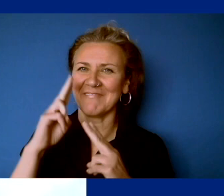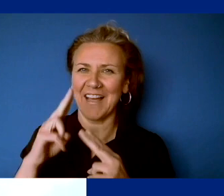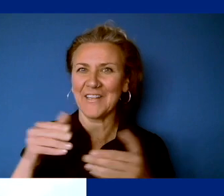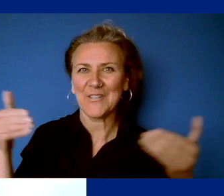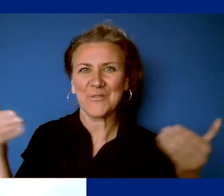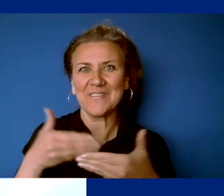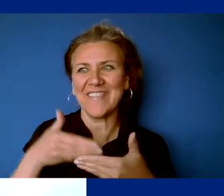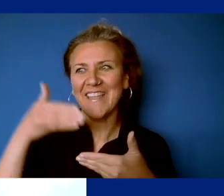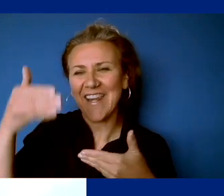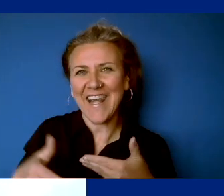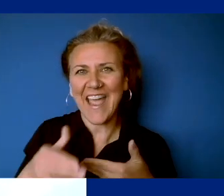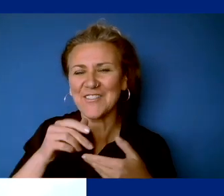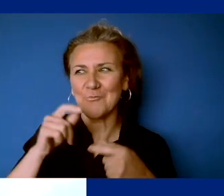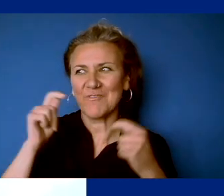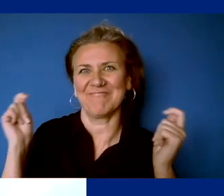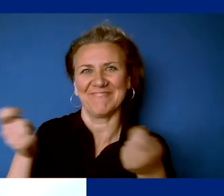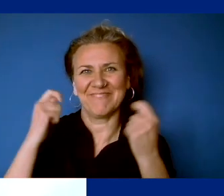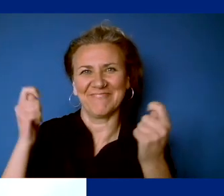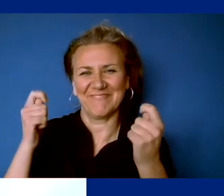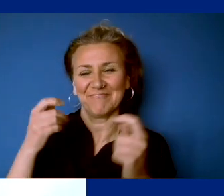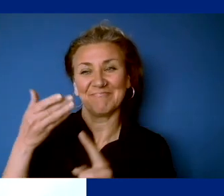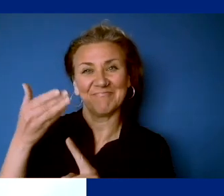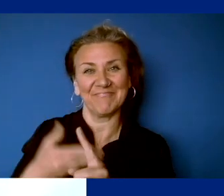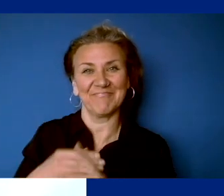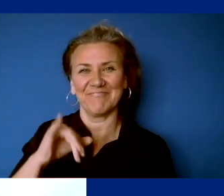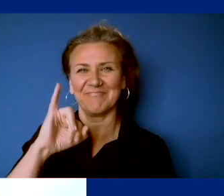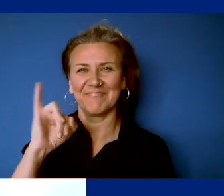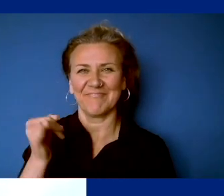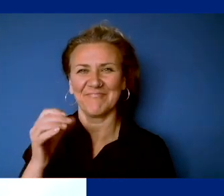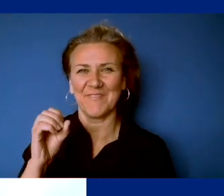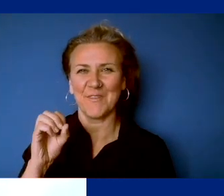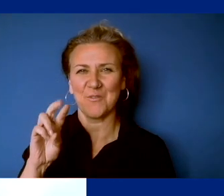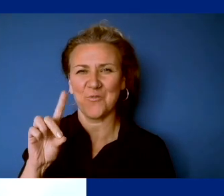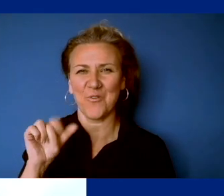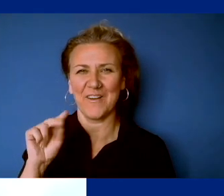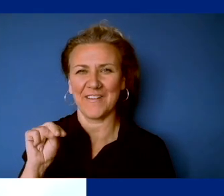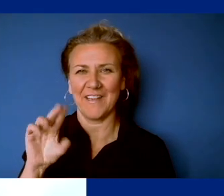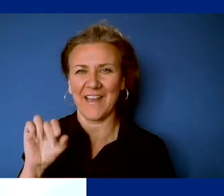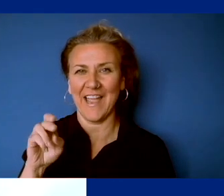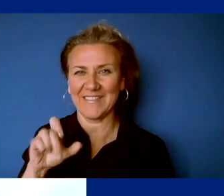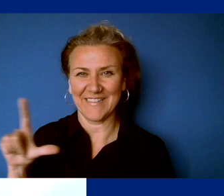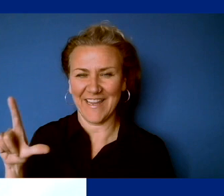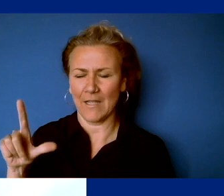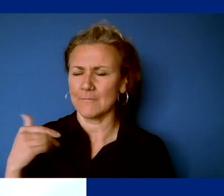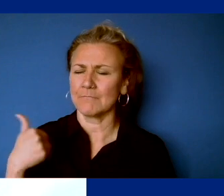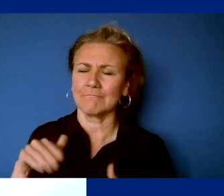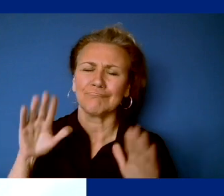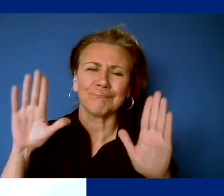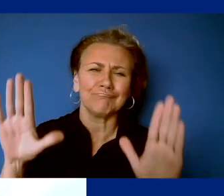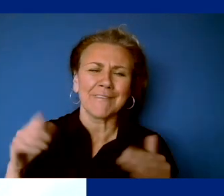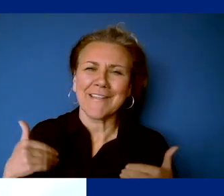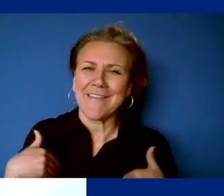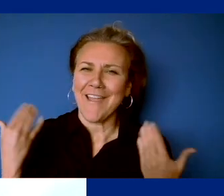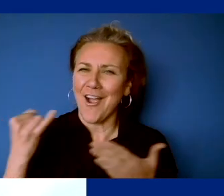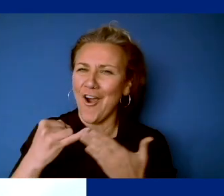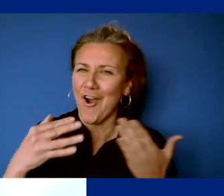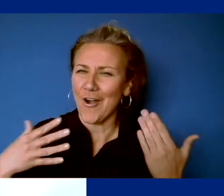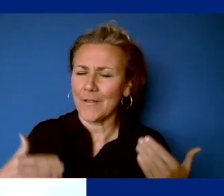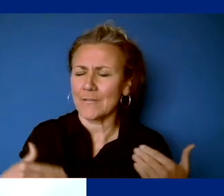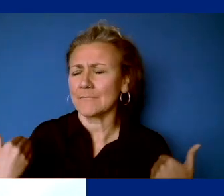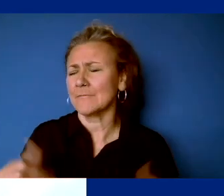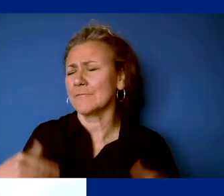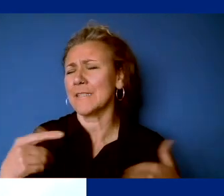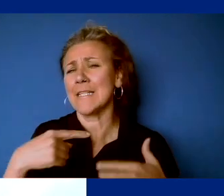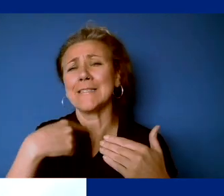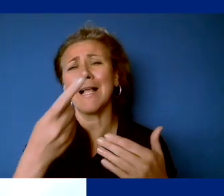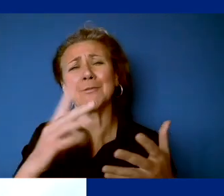next Celebrating Women Breakfast honoree, Jordan Castille. Jordan is an incredible young artist. She is a